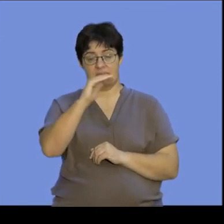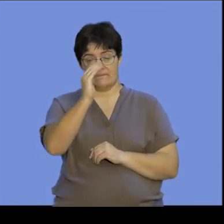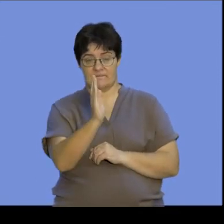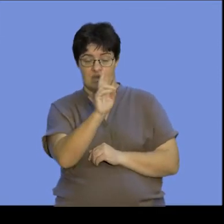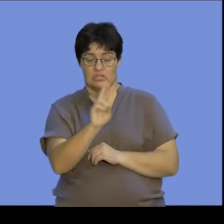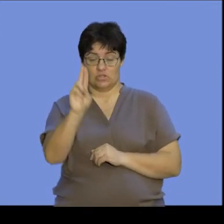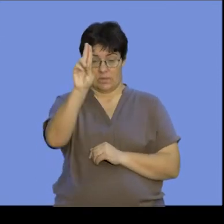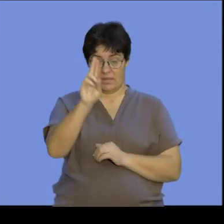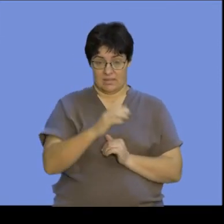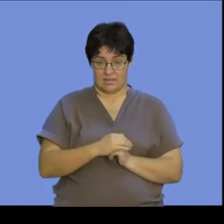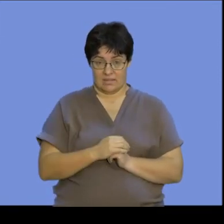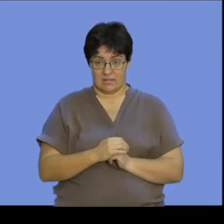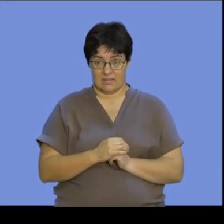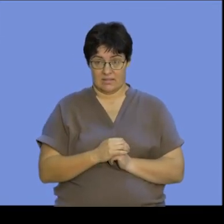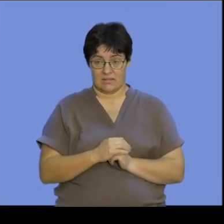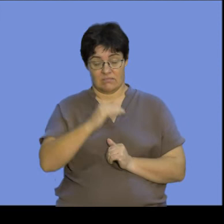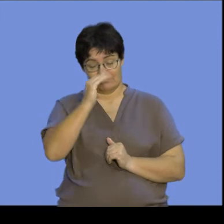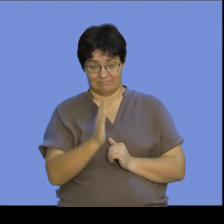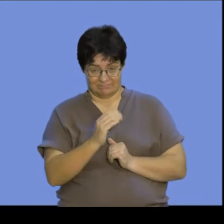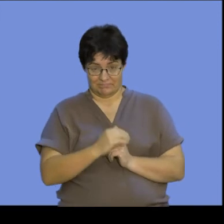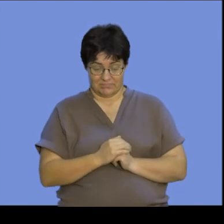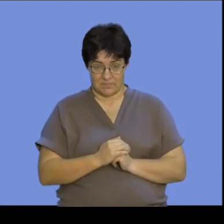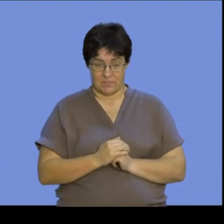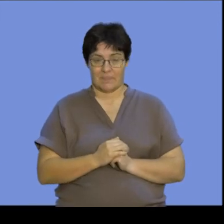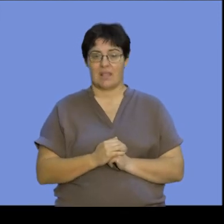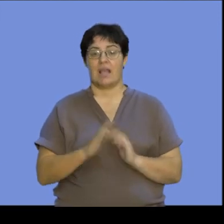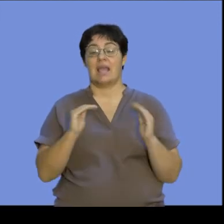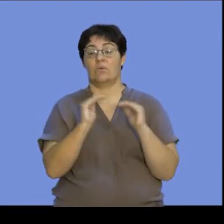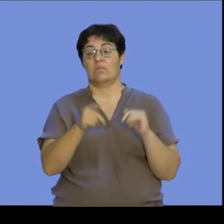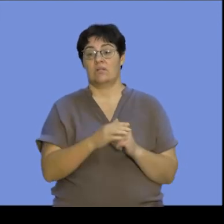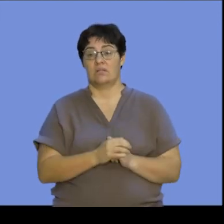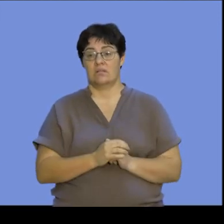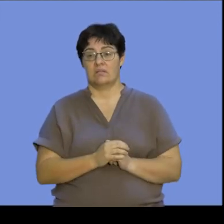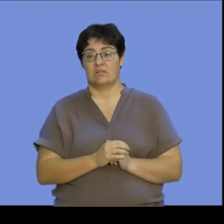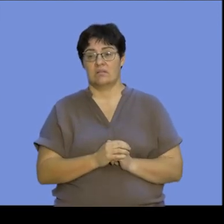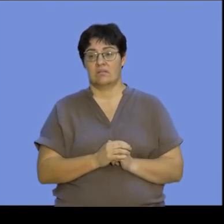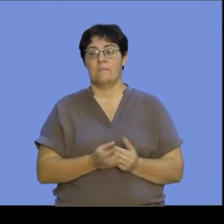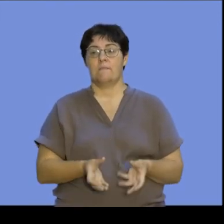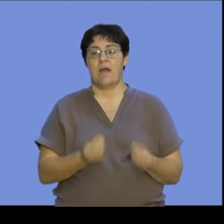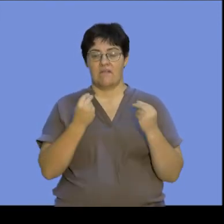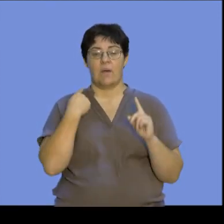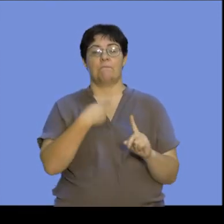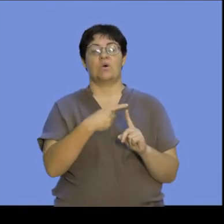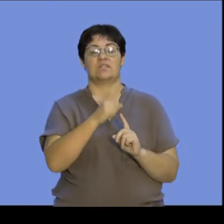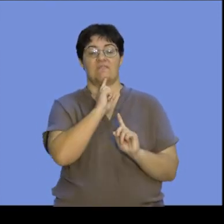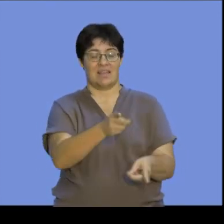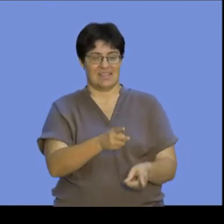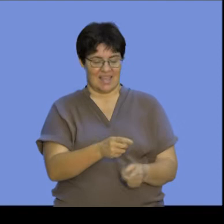squared, close the bracket, equal. I get a positive answer, and